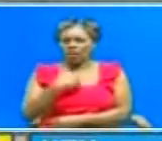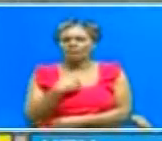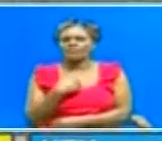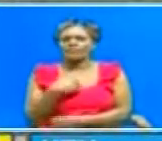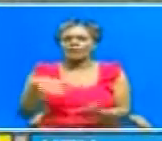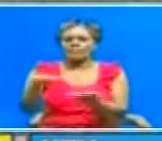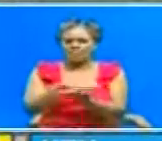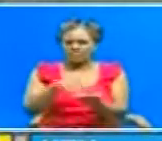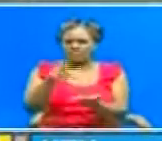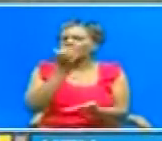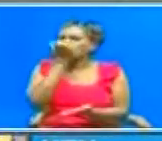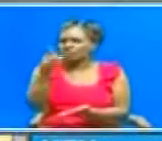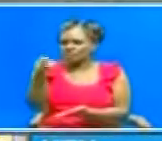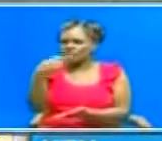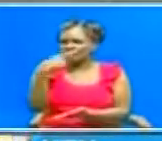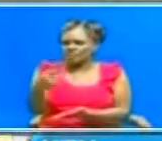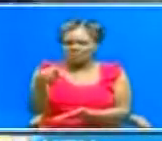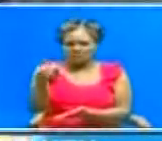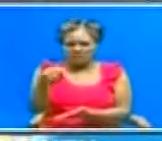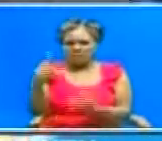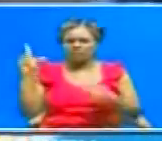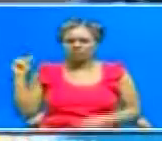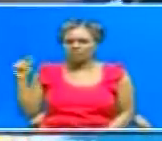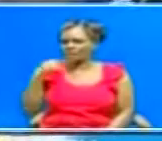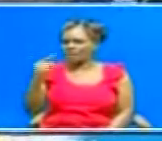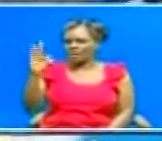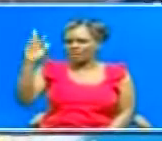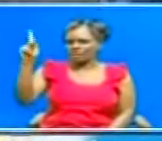Norway-based player rubbished those claims. Origi said on his Twitter handle that